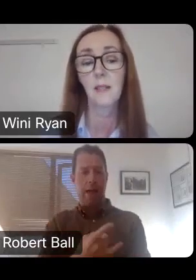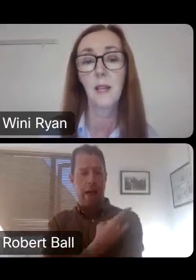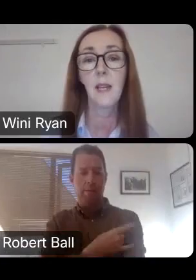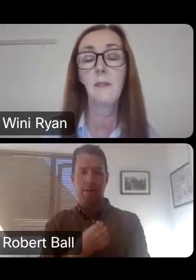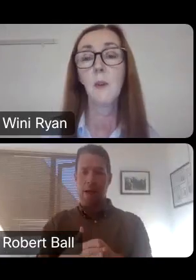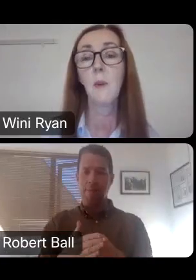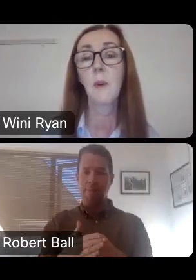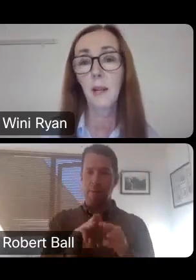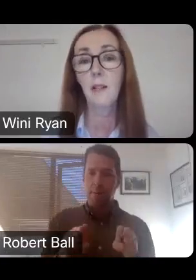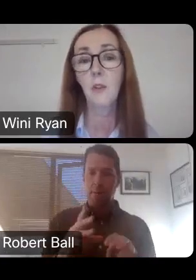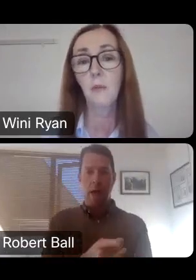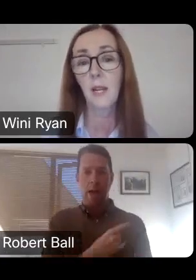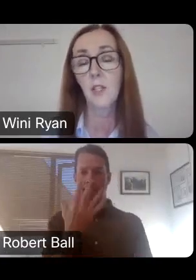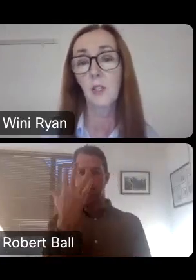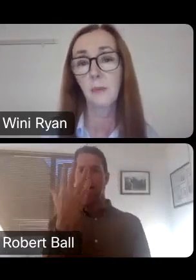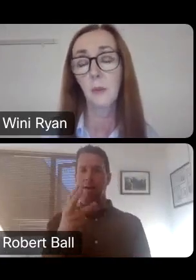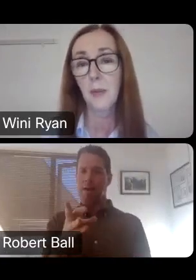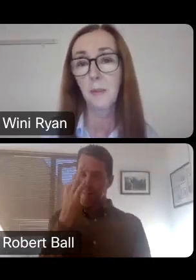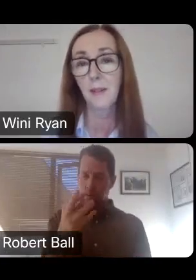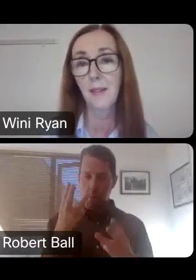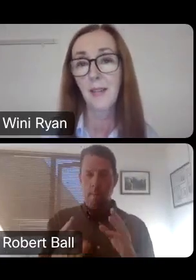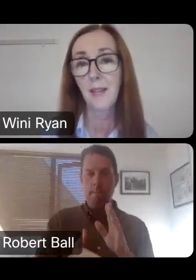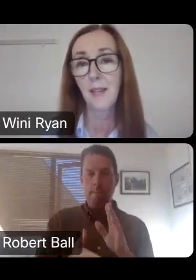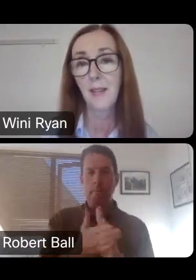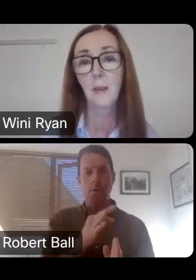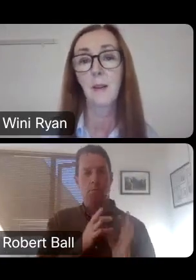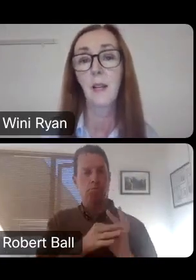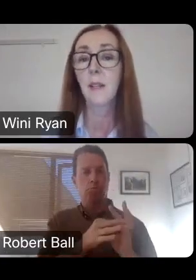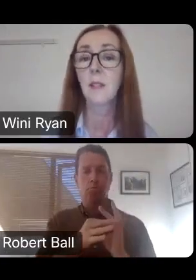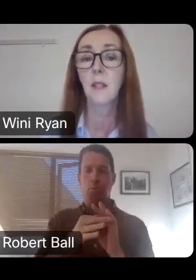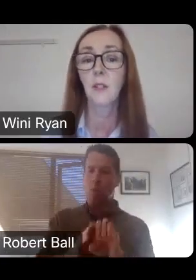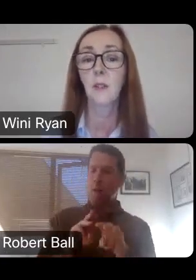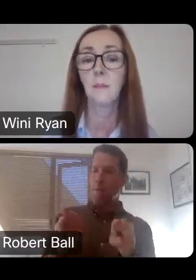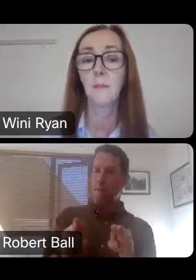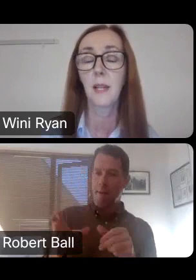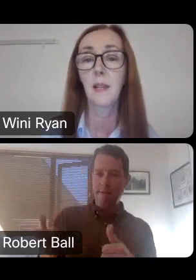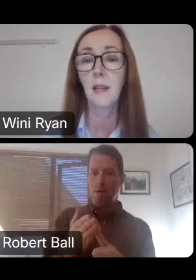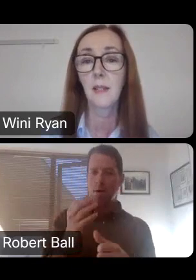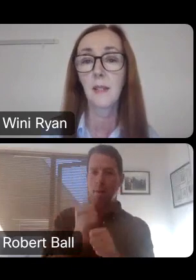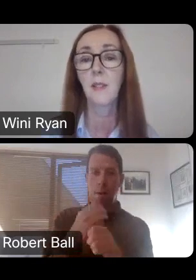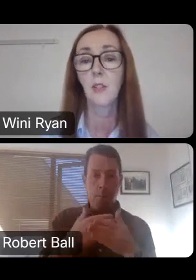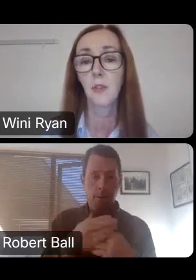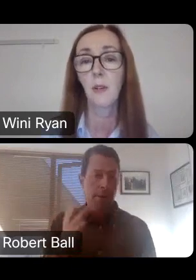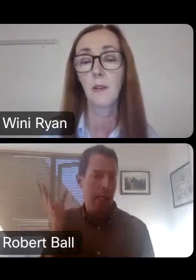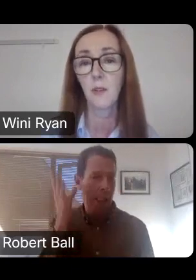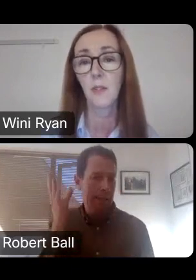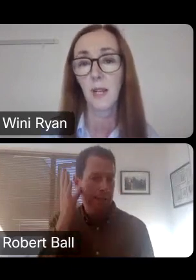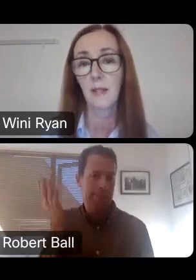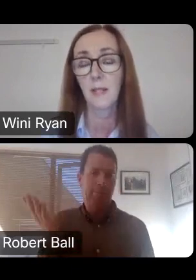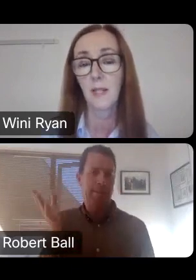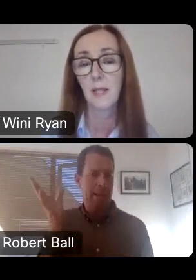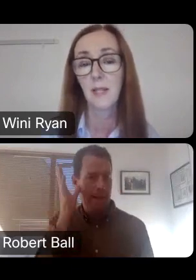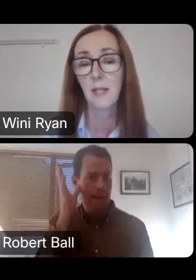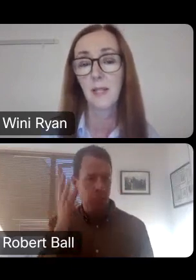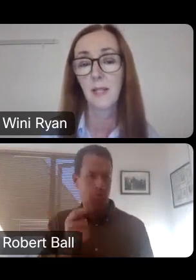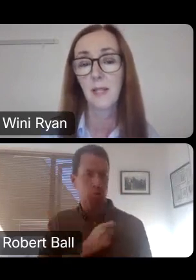saying is, if you want to build good relationships with people, first it's about listening to them and listening to truly